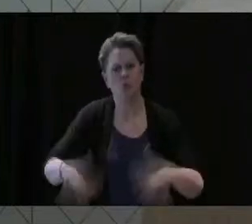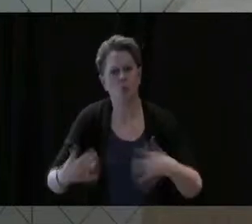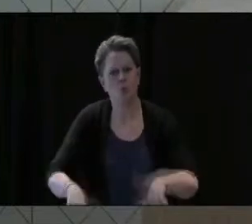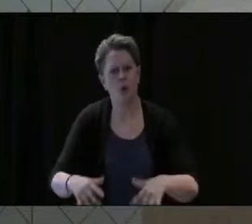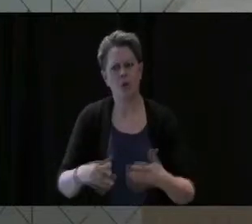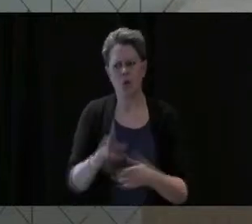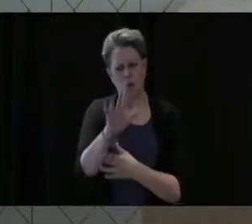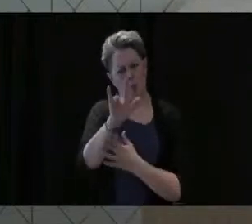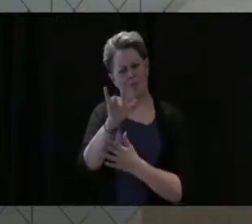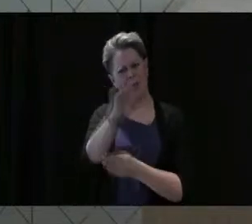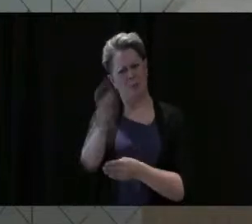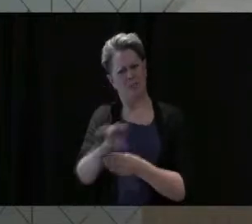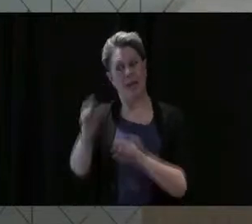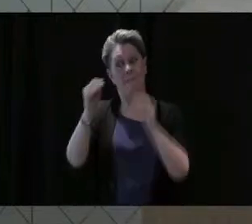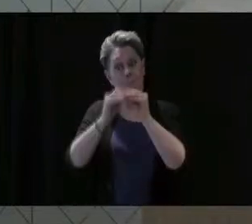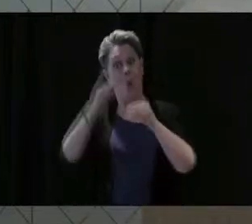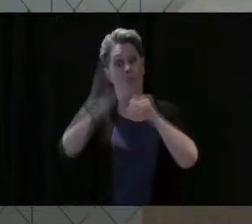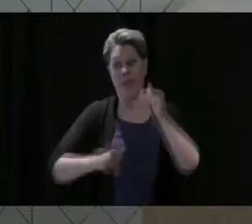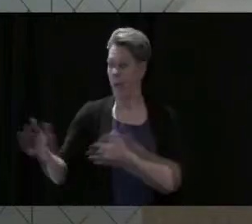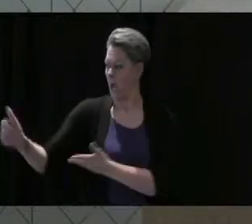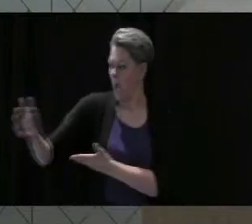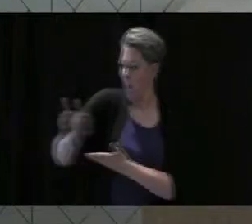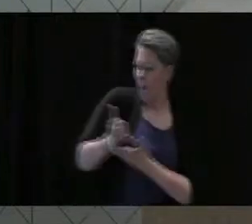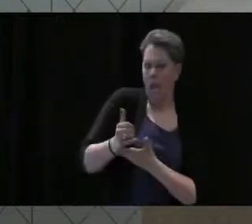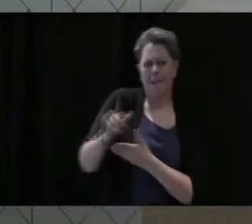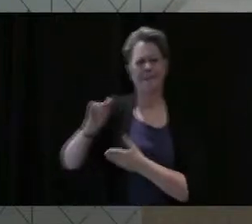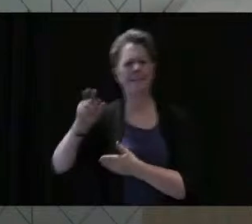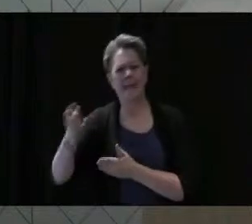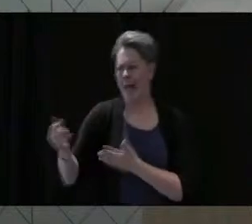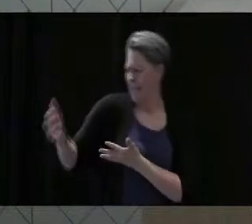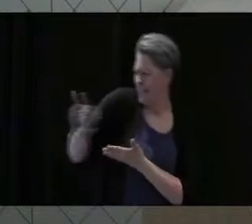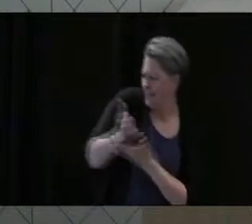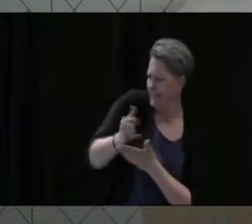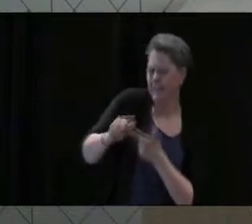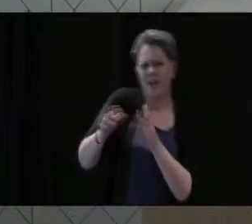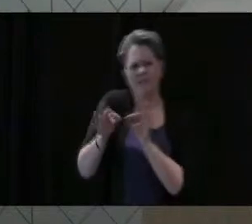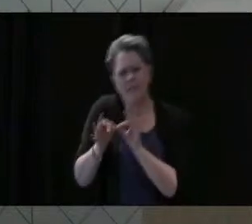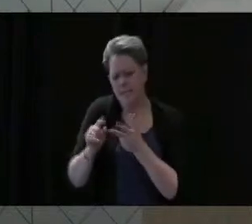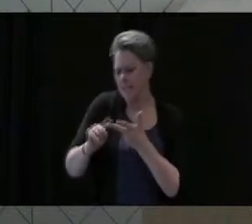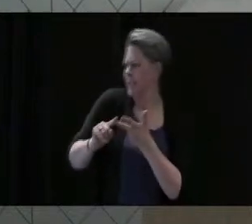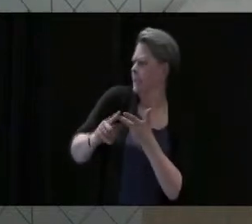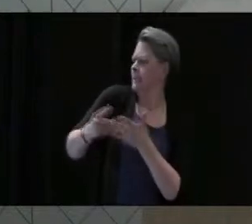25% more than it takes in from all the taxes, fees,